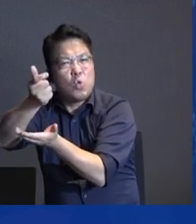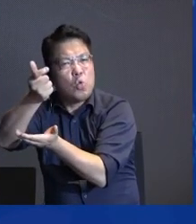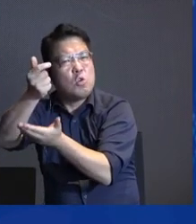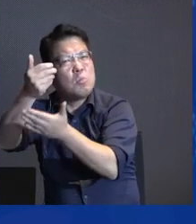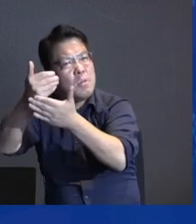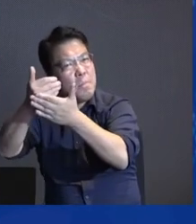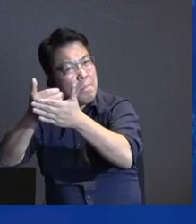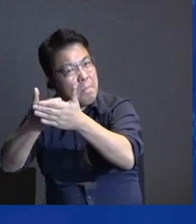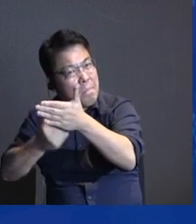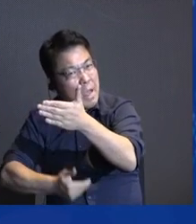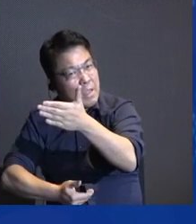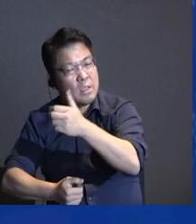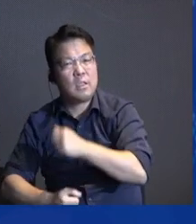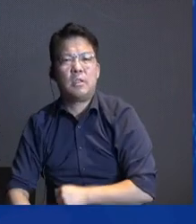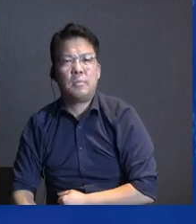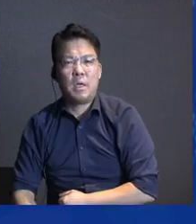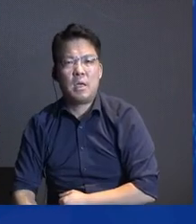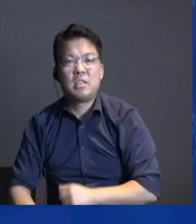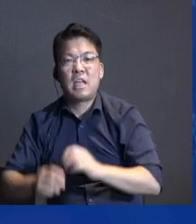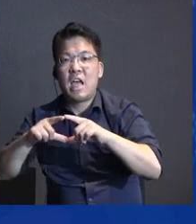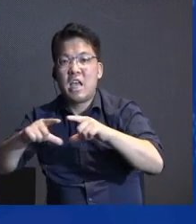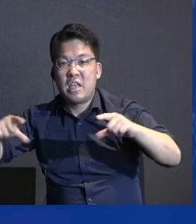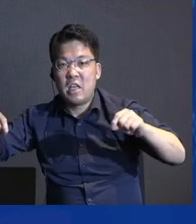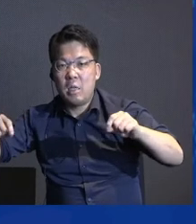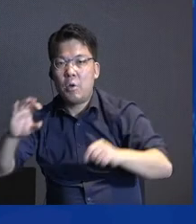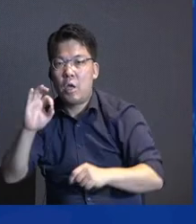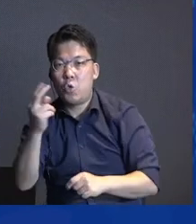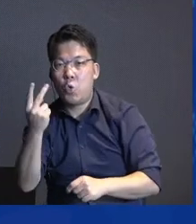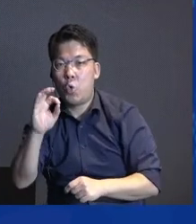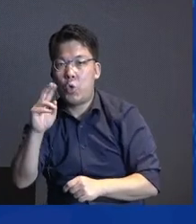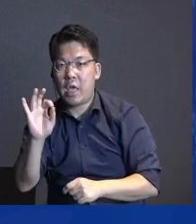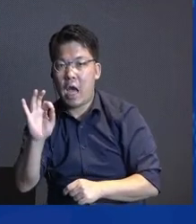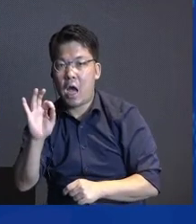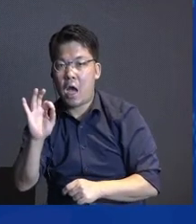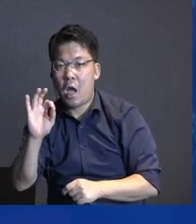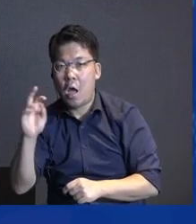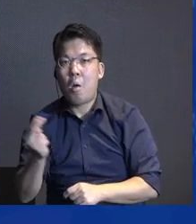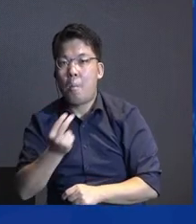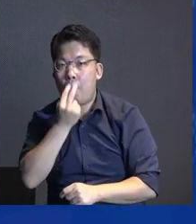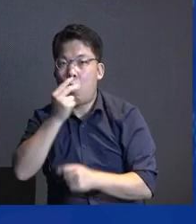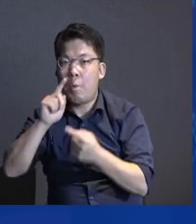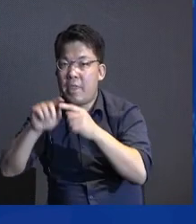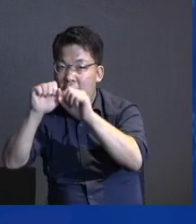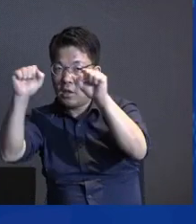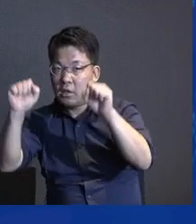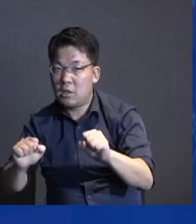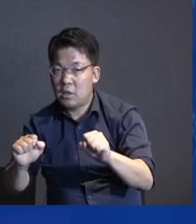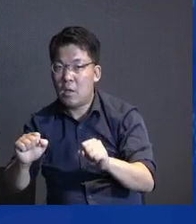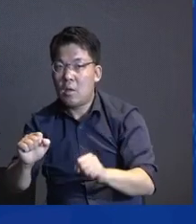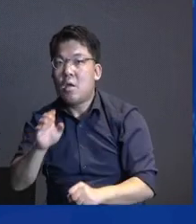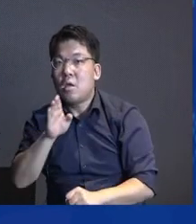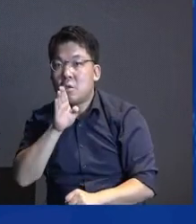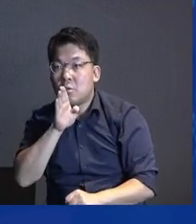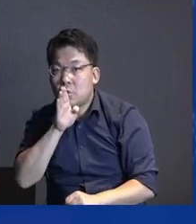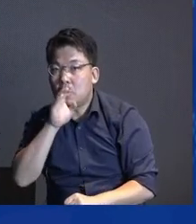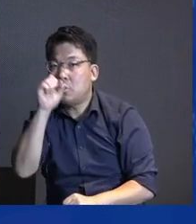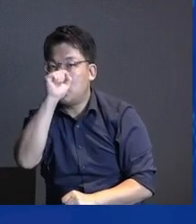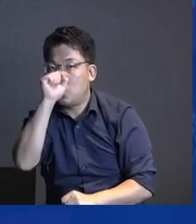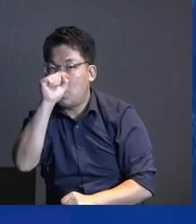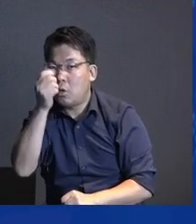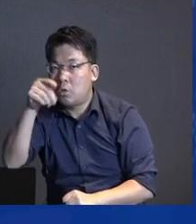is very good, but some people can't save it. Our commitment support beyond